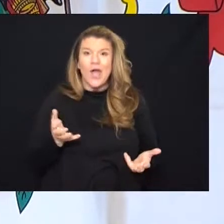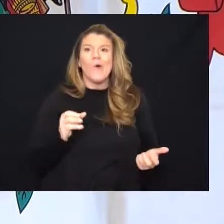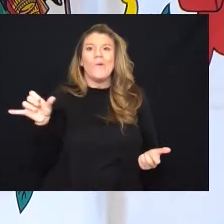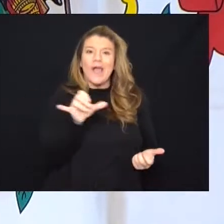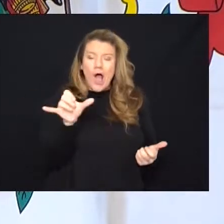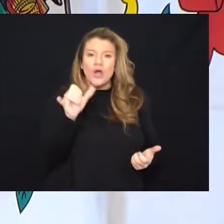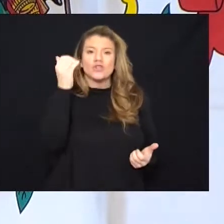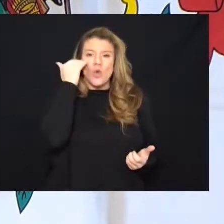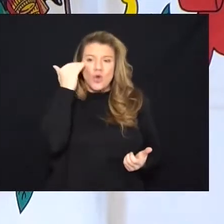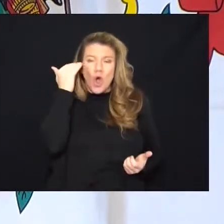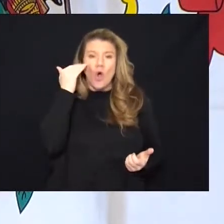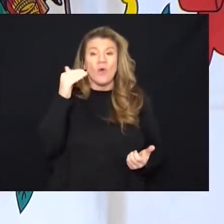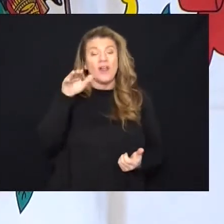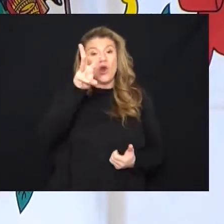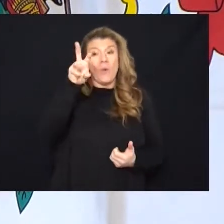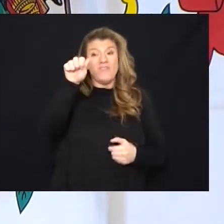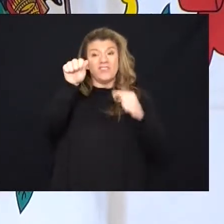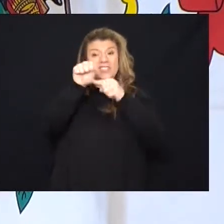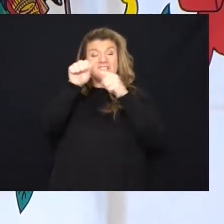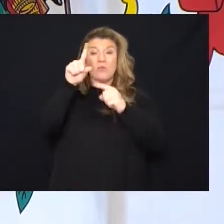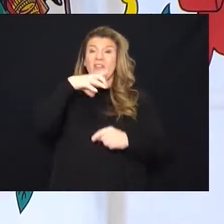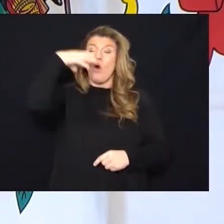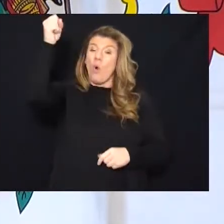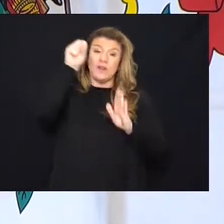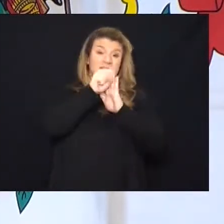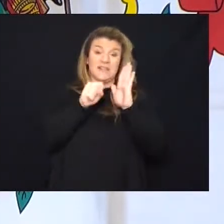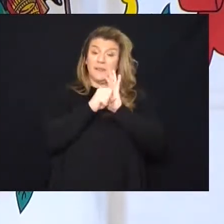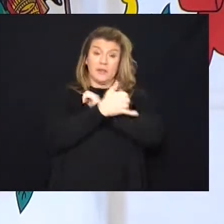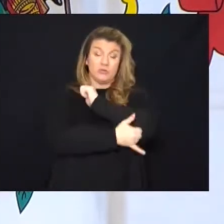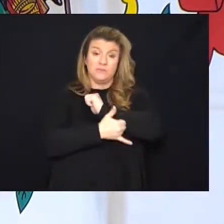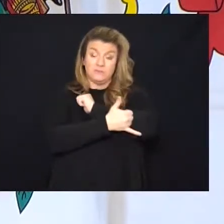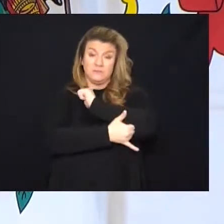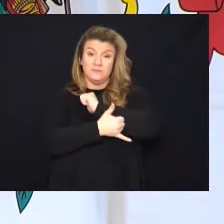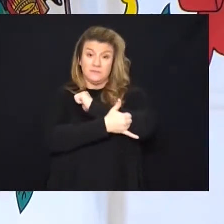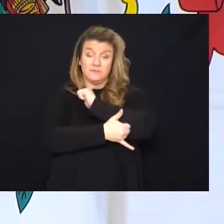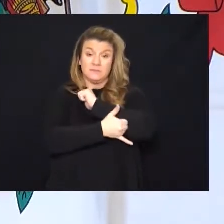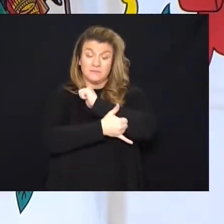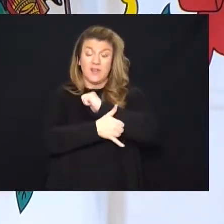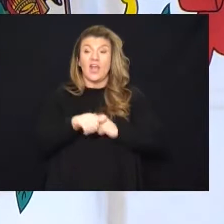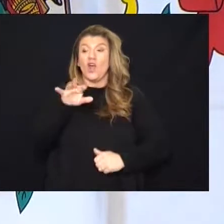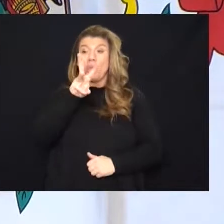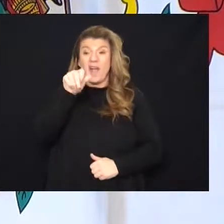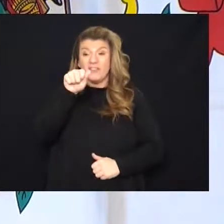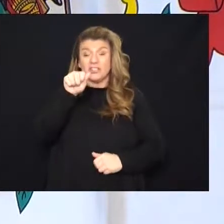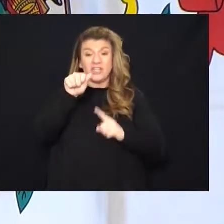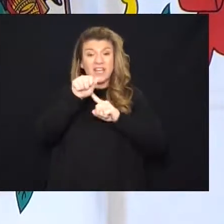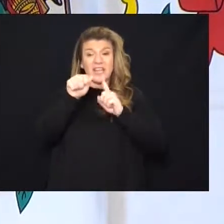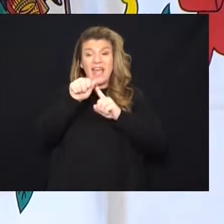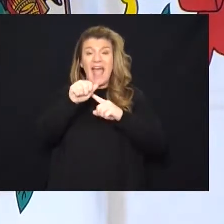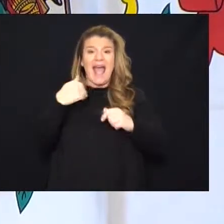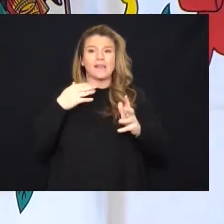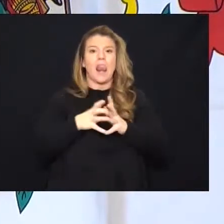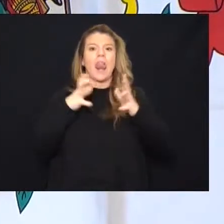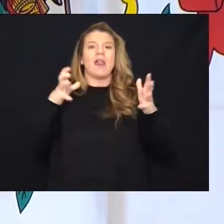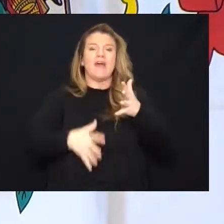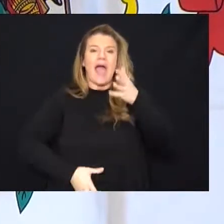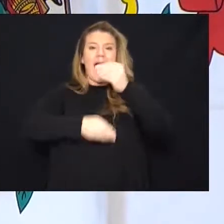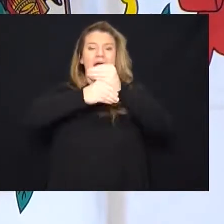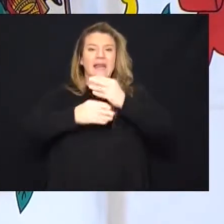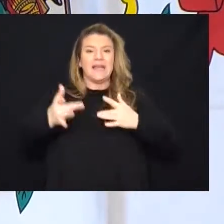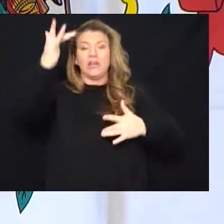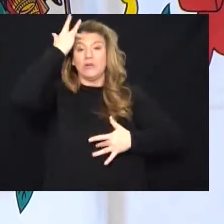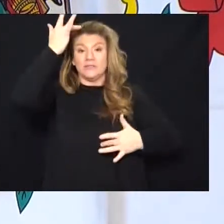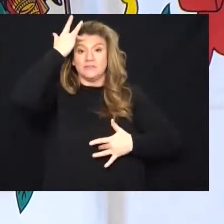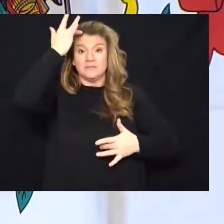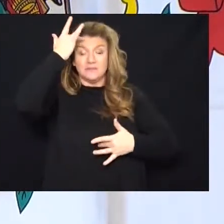know that West Virginia is one of the oldest states in the country. And West Virginia abounds in chronic illnesses. We know that, do